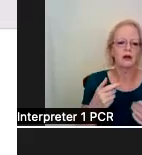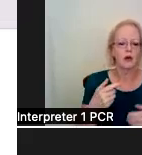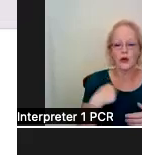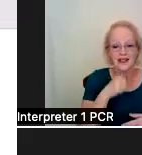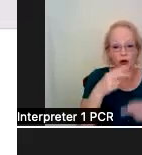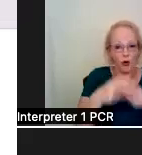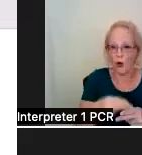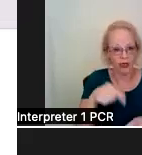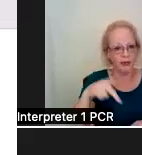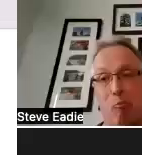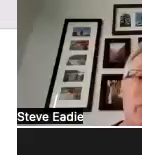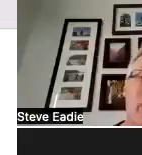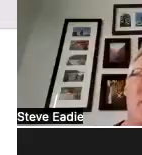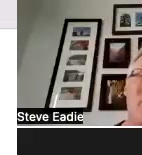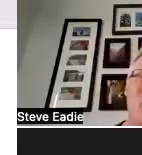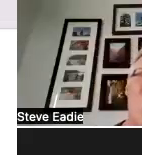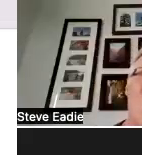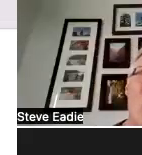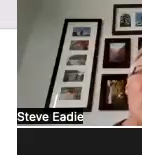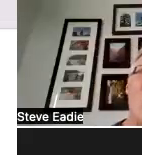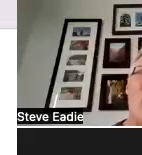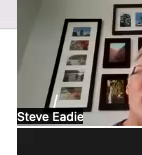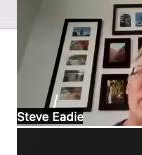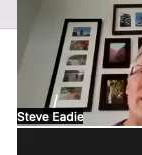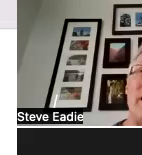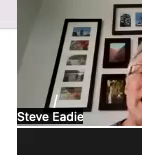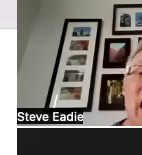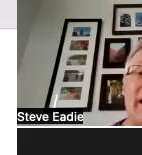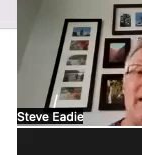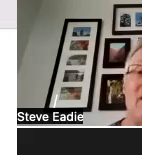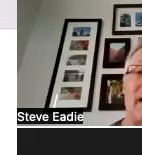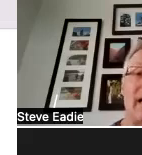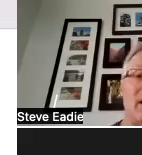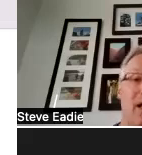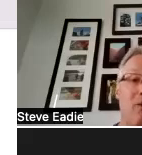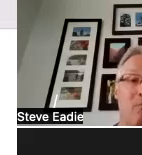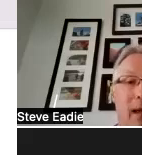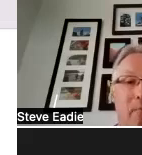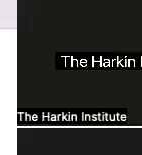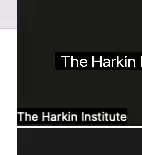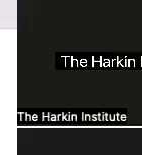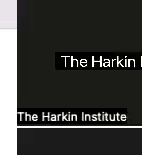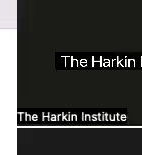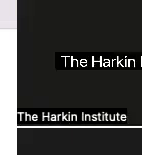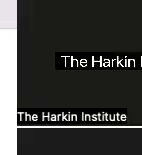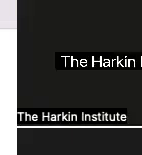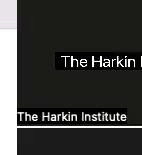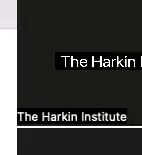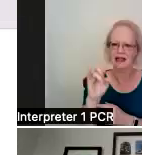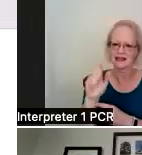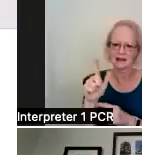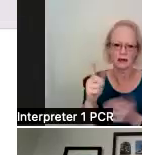except collective defined contribution. So we looked into what would be an ideal Canadian pension plan.